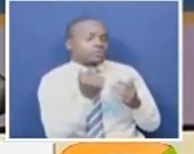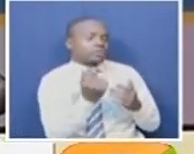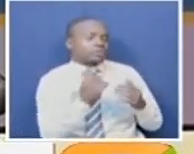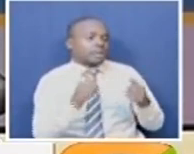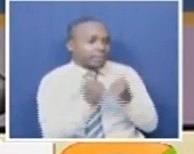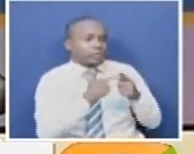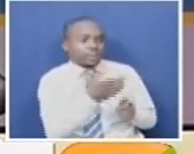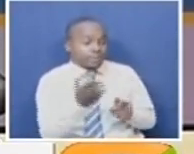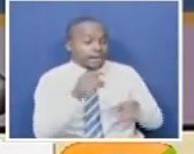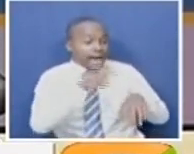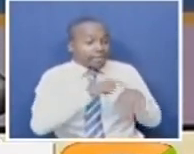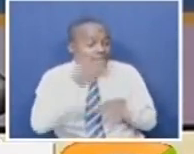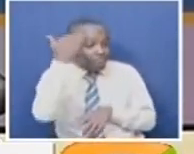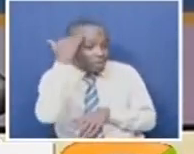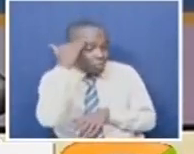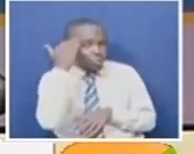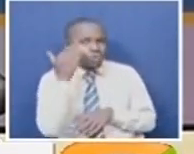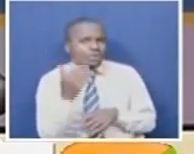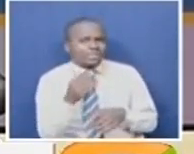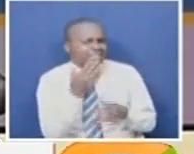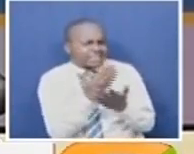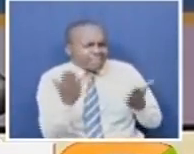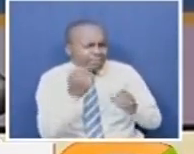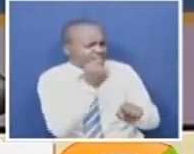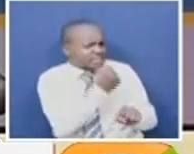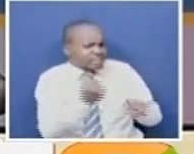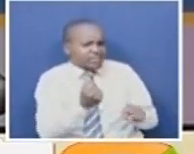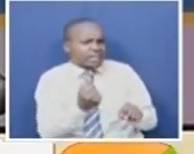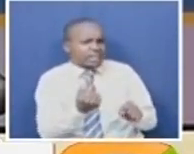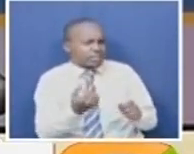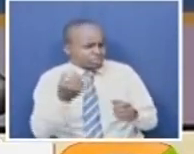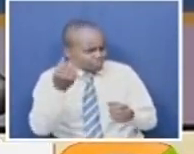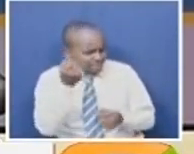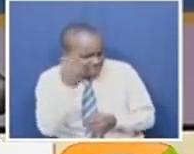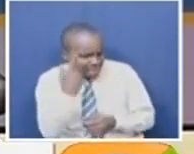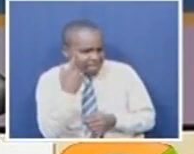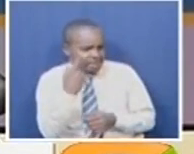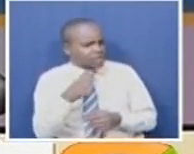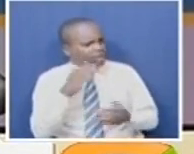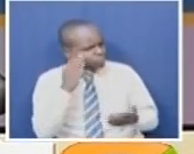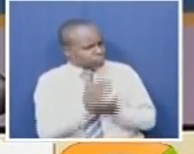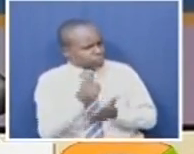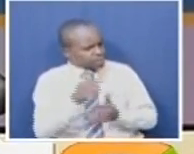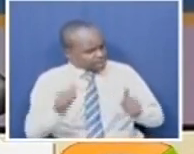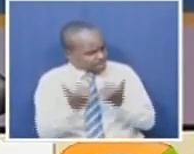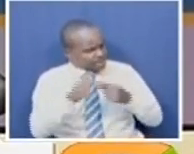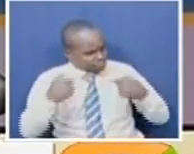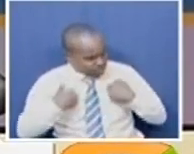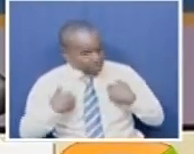they know, like, it's something difficult to actually register in your mind as, oh my God, this is actually happening to